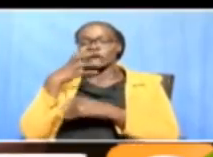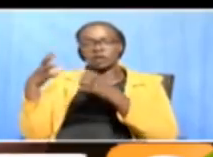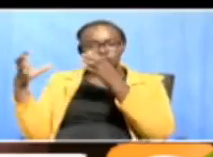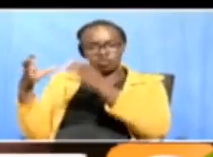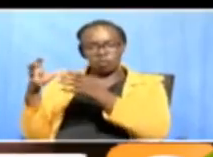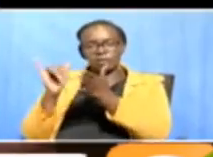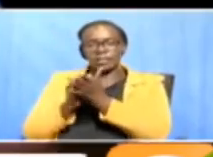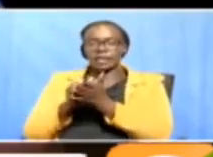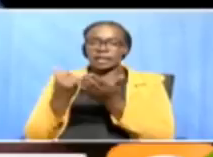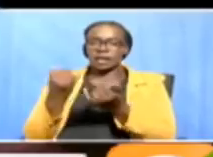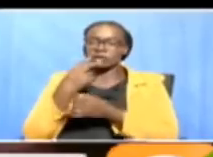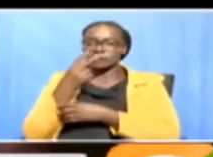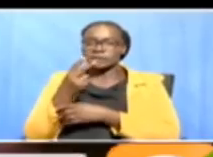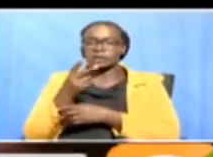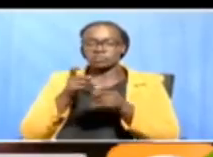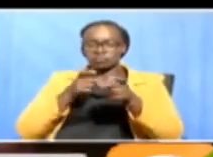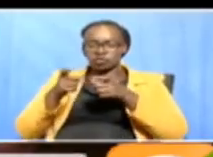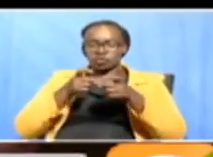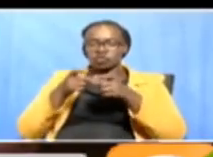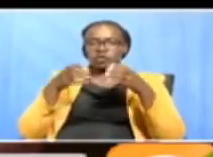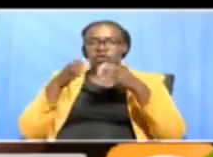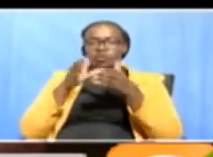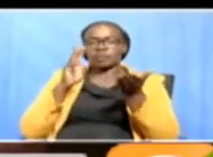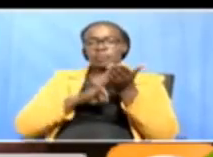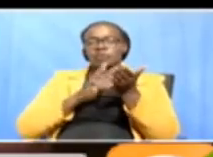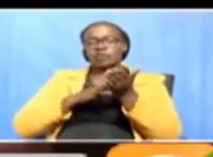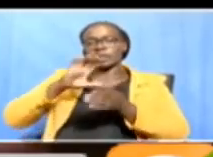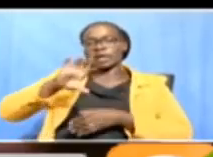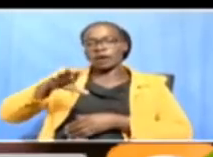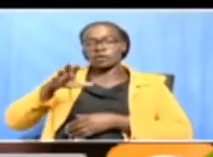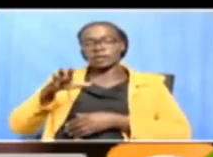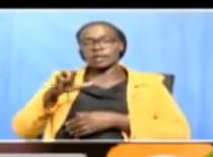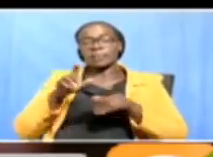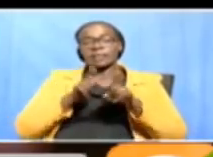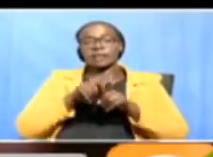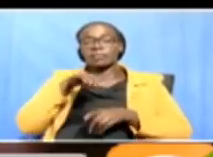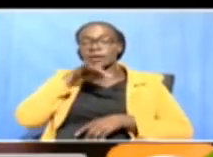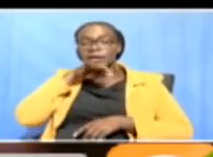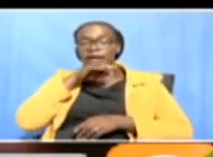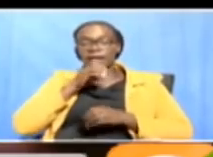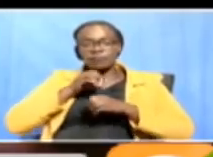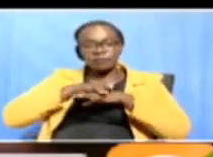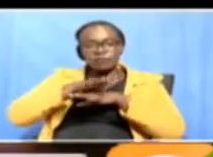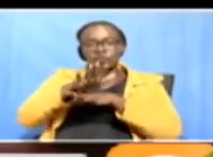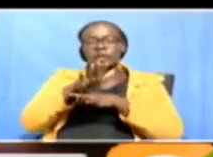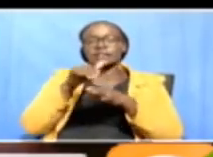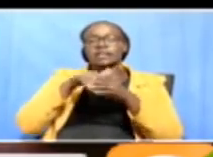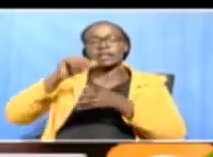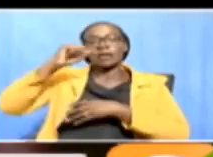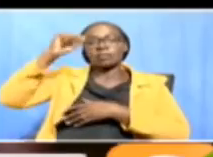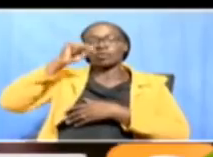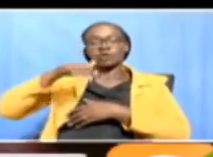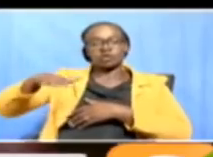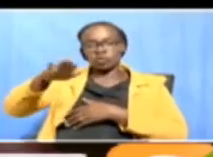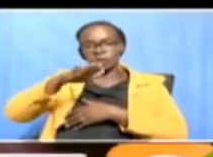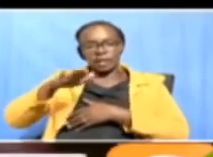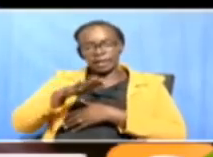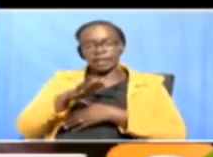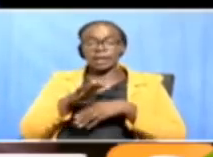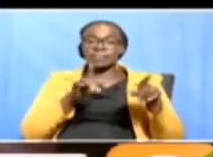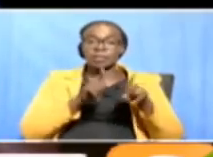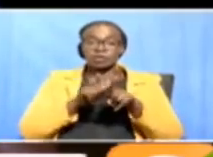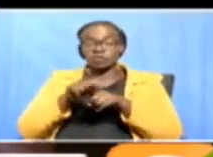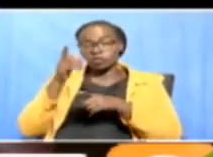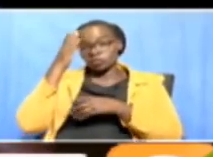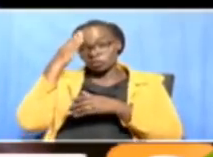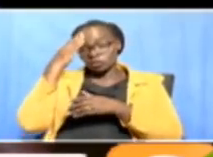is perceived as a dominant party right here in Migori County, and Odinga's influence still in the political arena. And of course, you